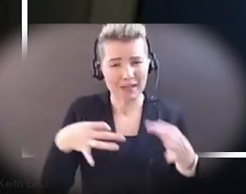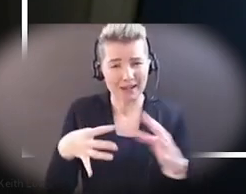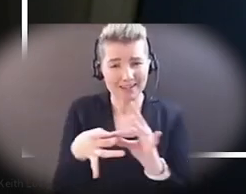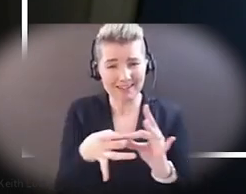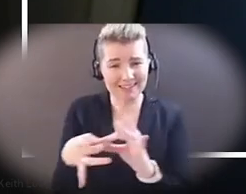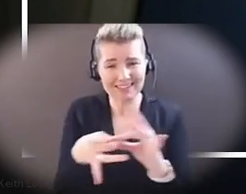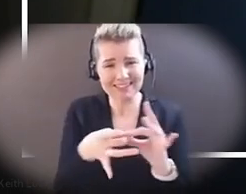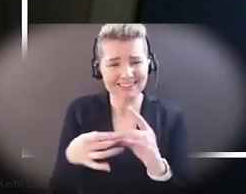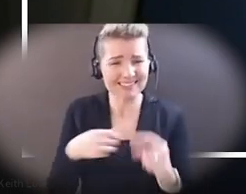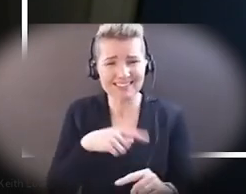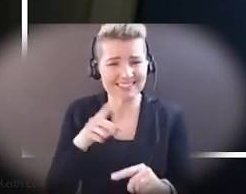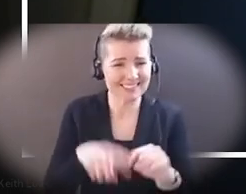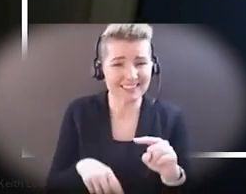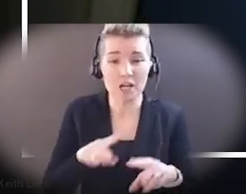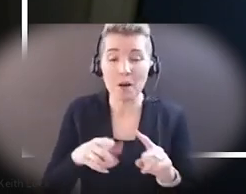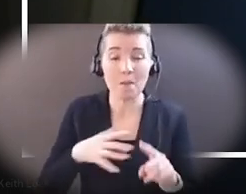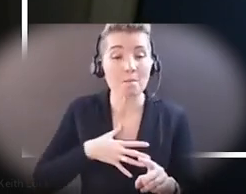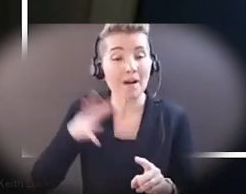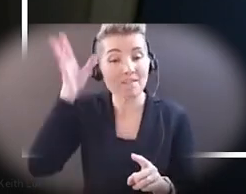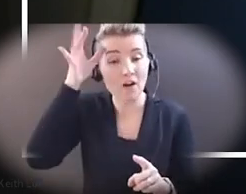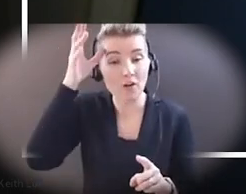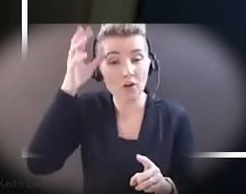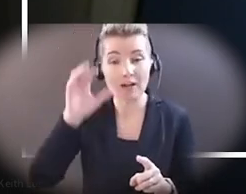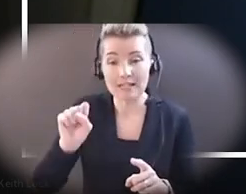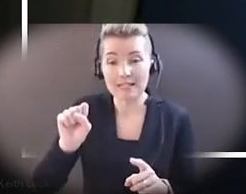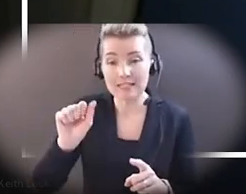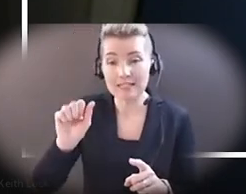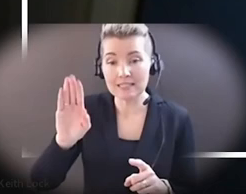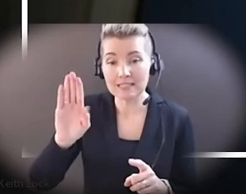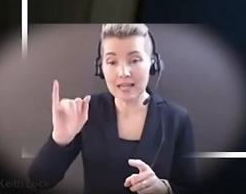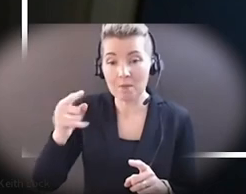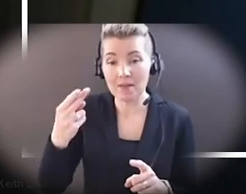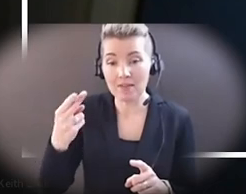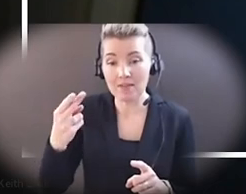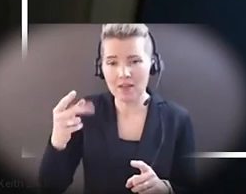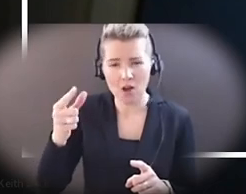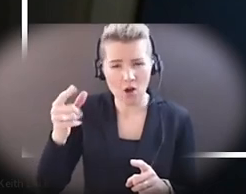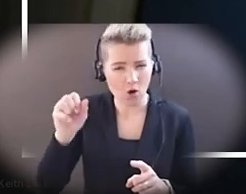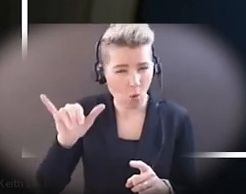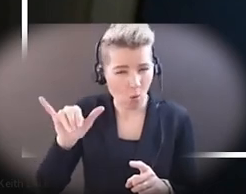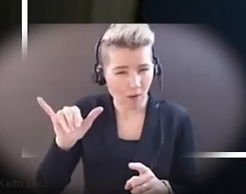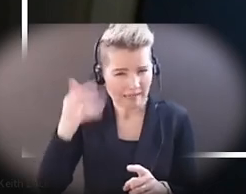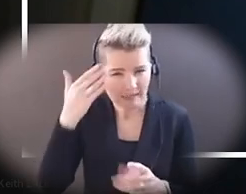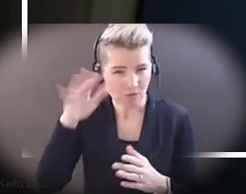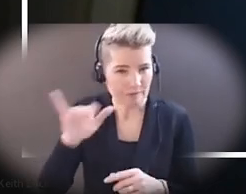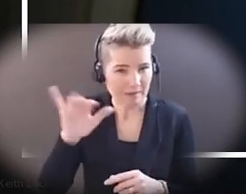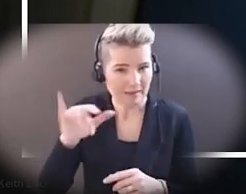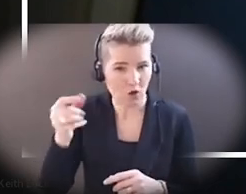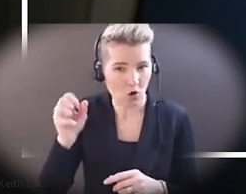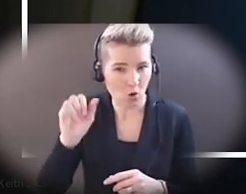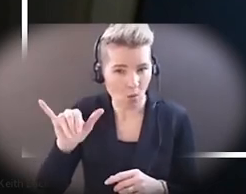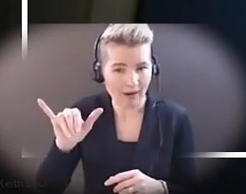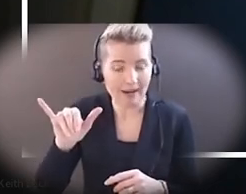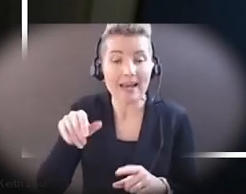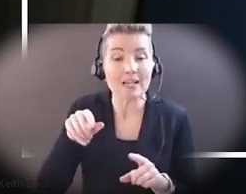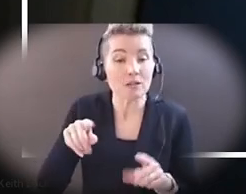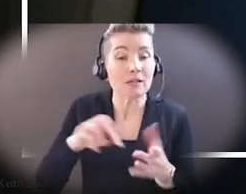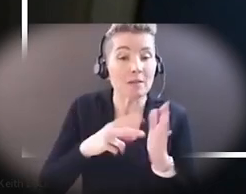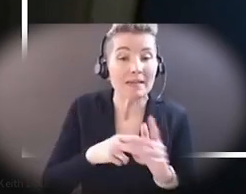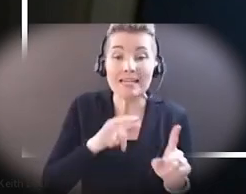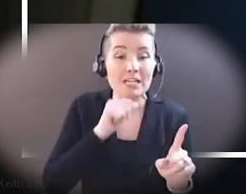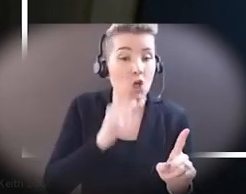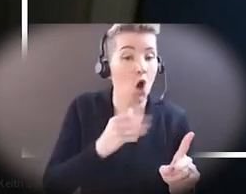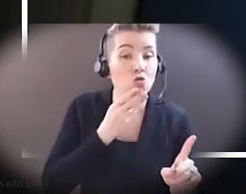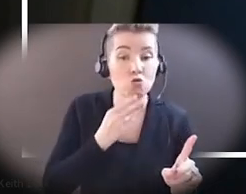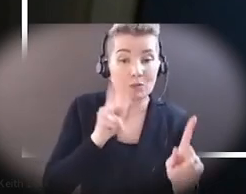a goy, a Sabbath goy. So that was a non-Jewish person who would go in on the Jewish Sabbath and do the things that the